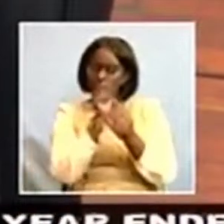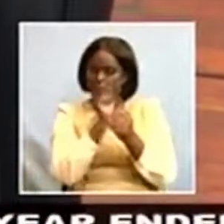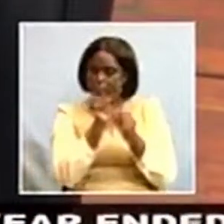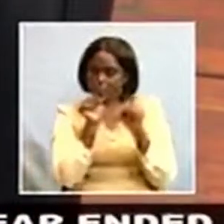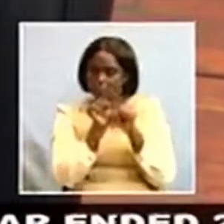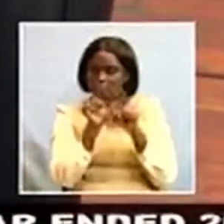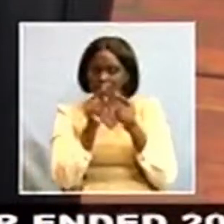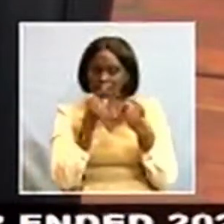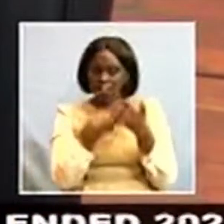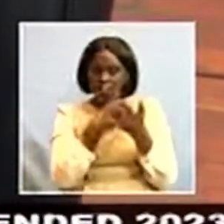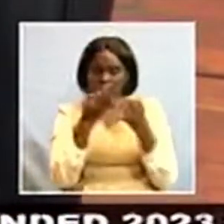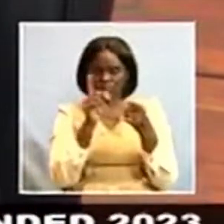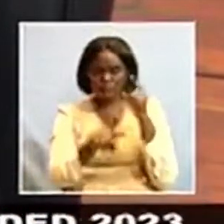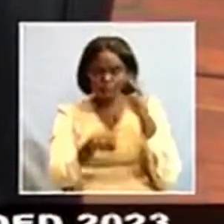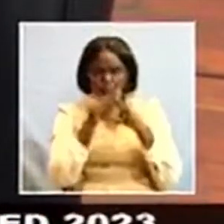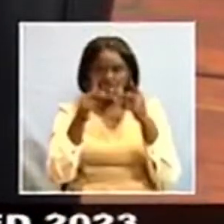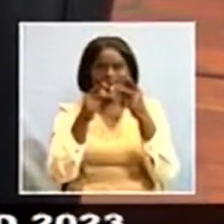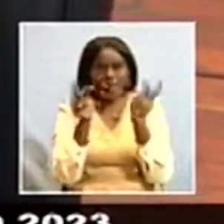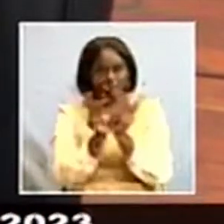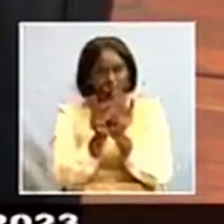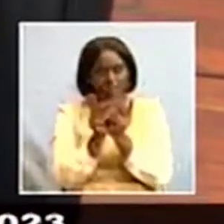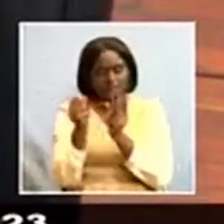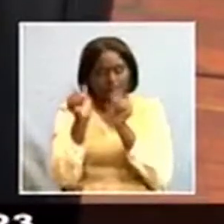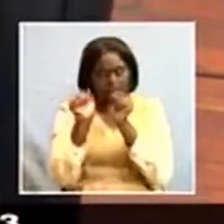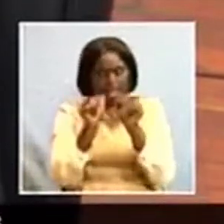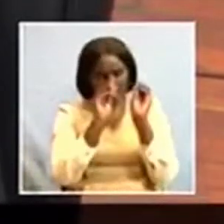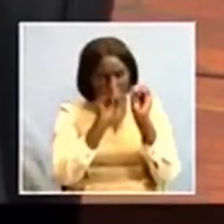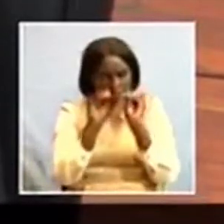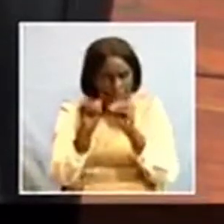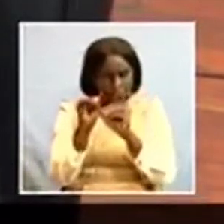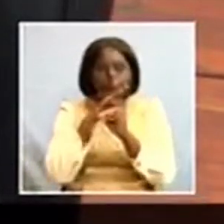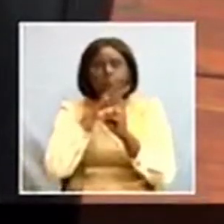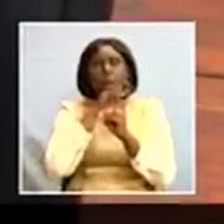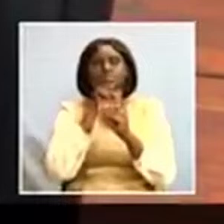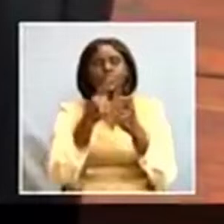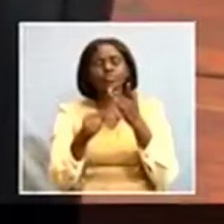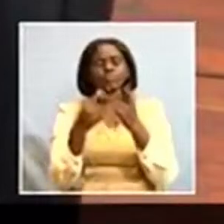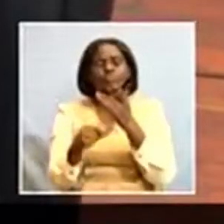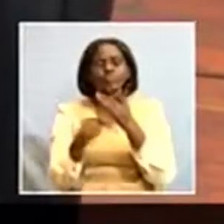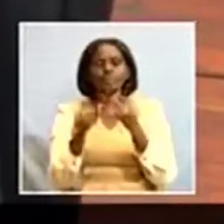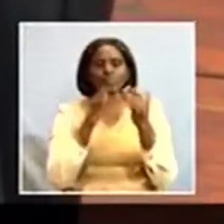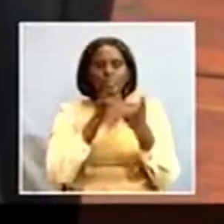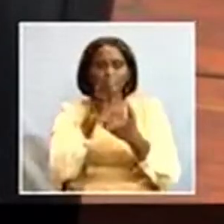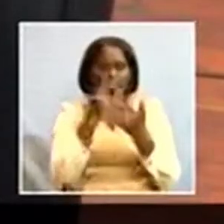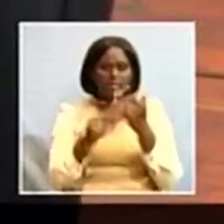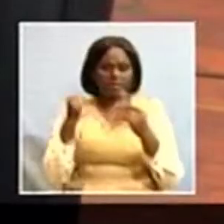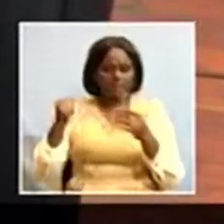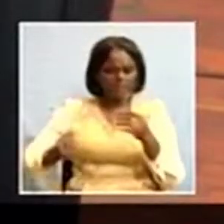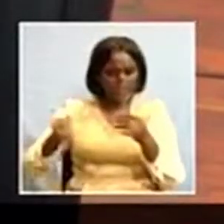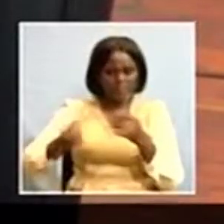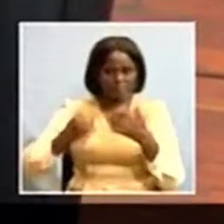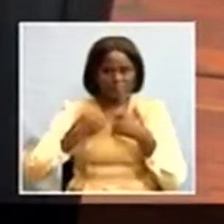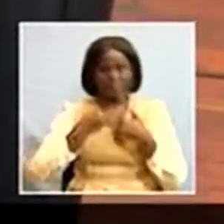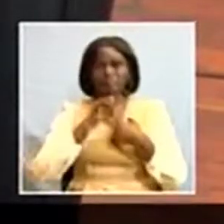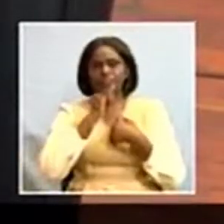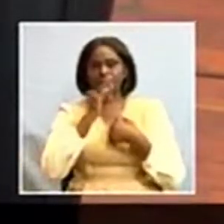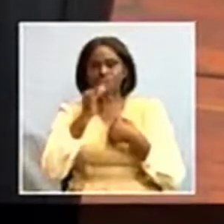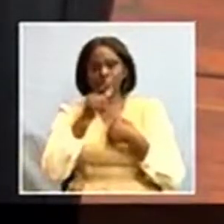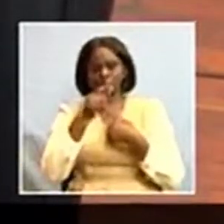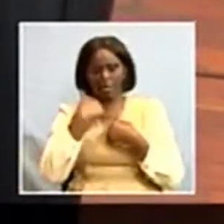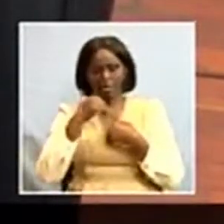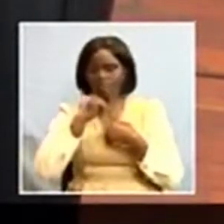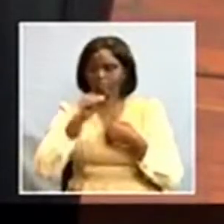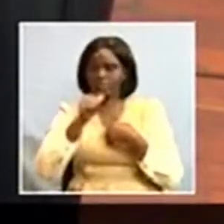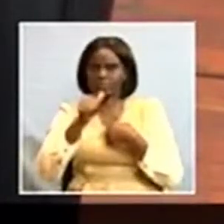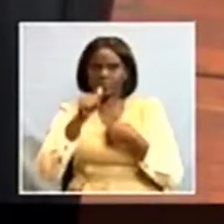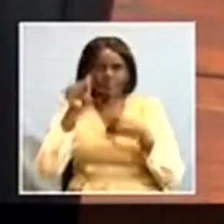they've failed to find the place where they can put this waste, whatever, through the chiefs that have not, you have not been